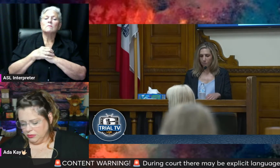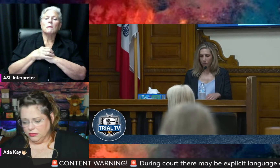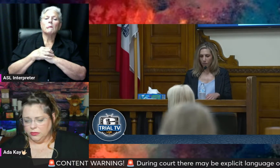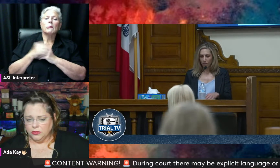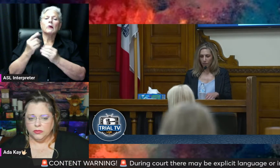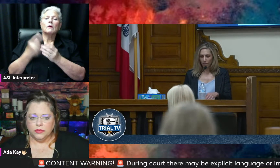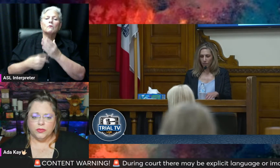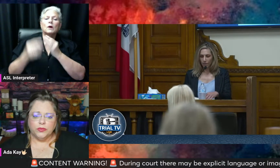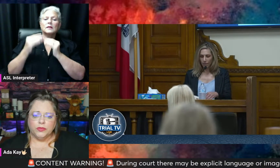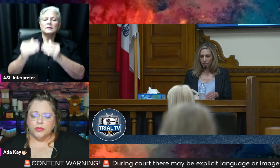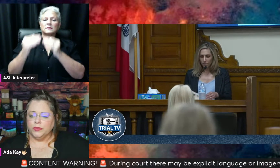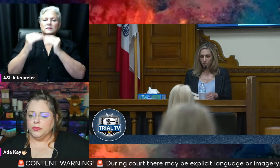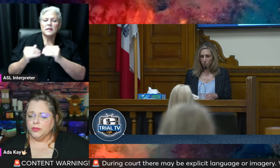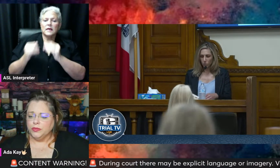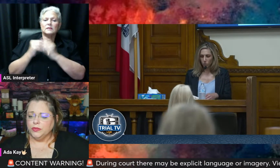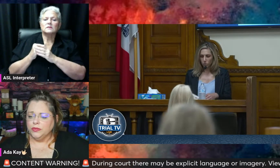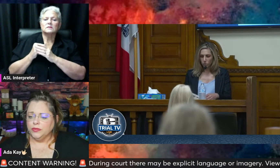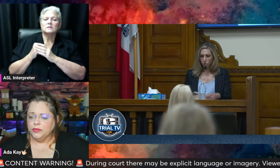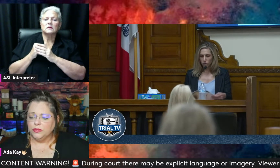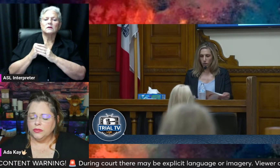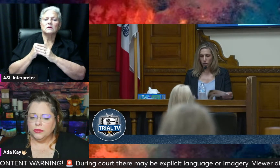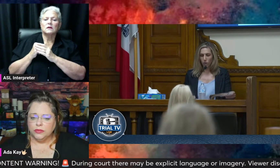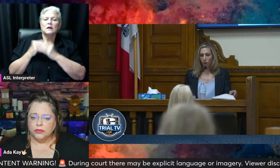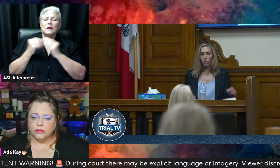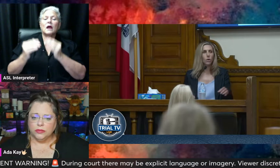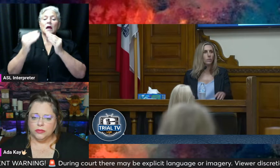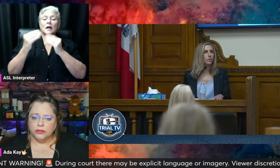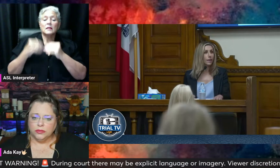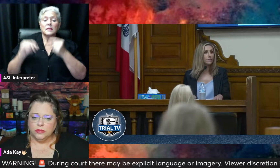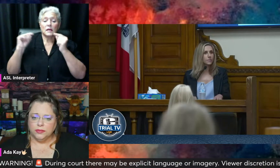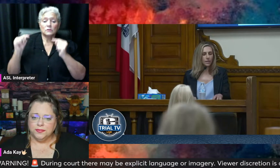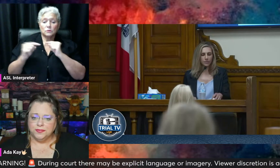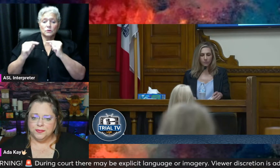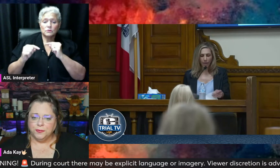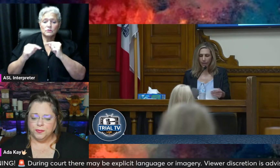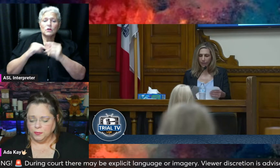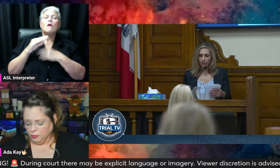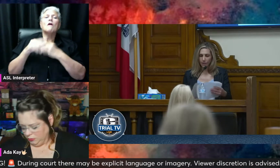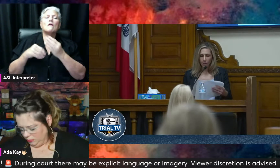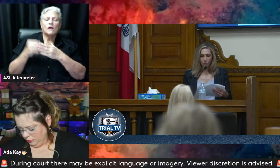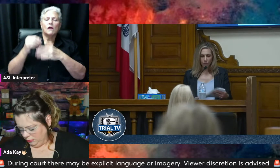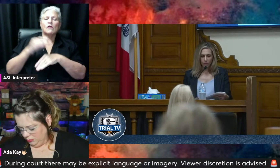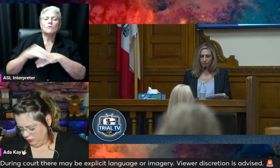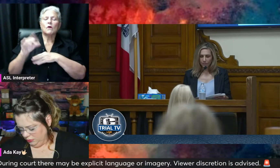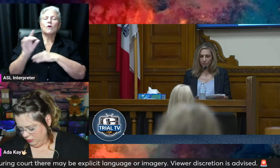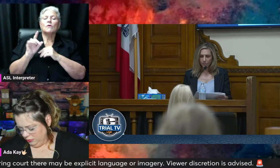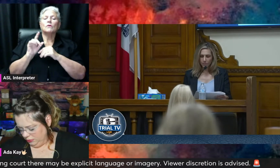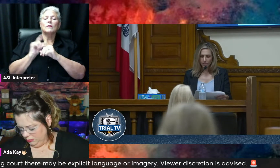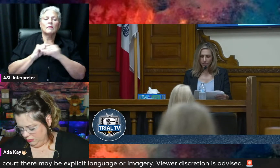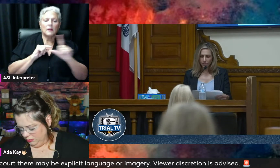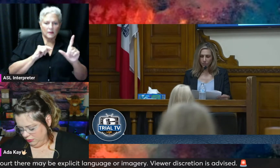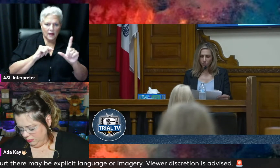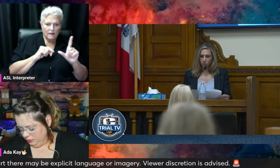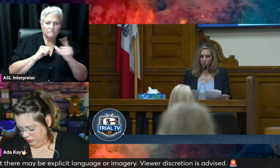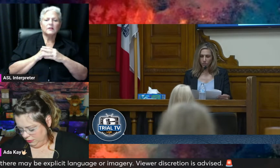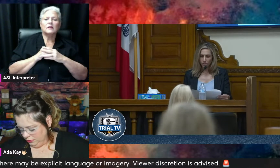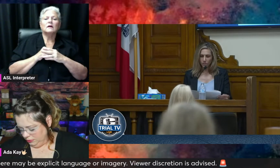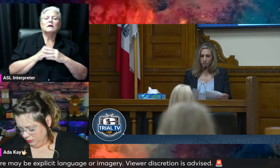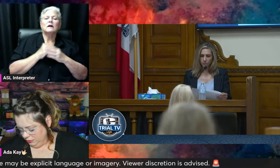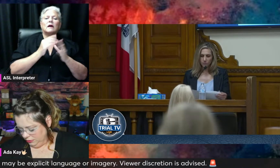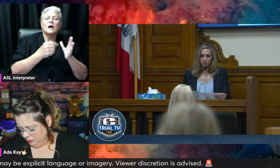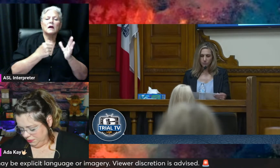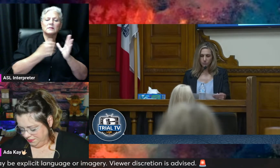be next? The next wounds all were on the left side of the head, and these can be seen in